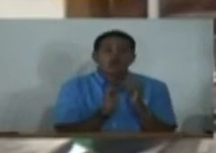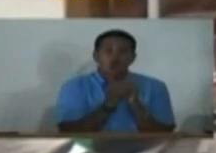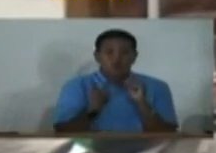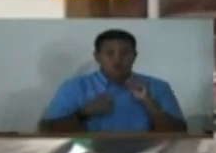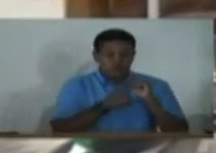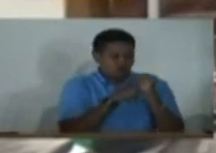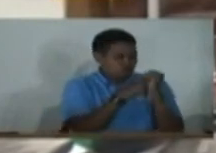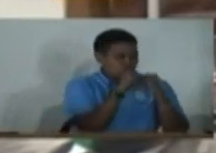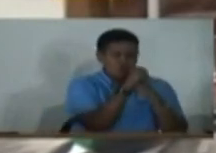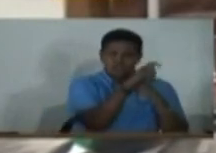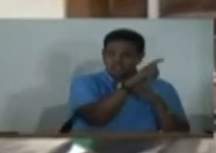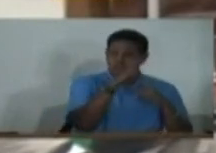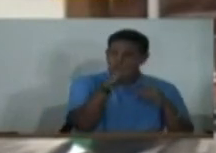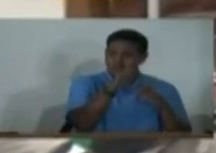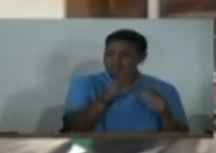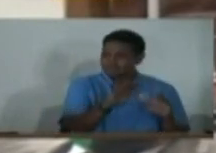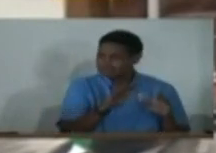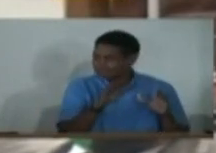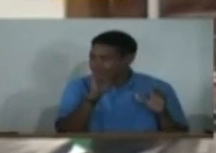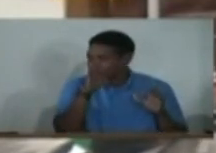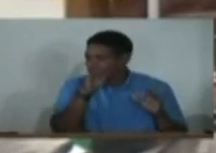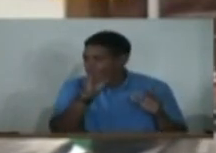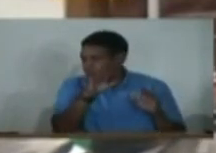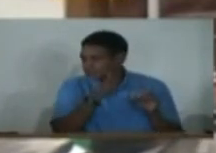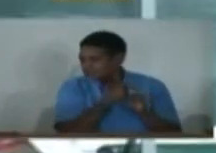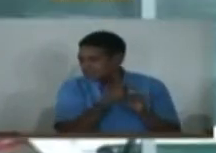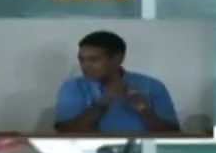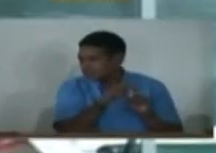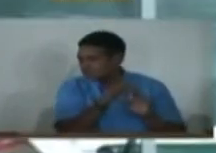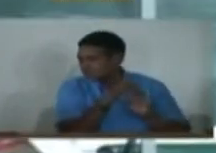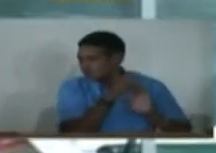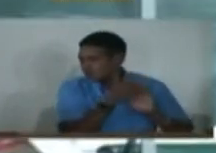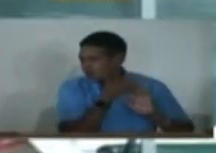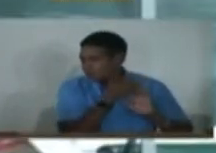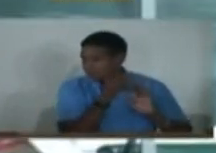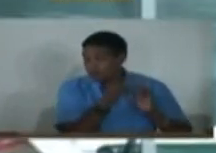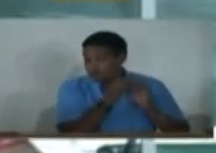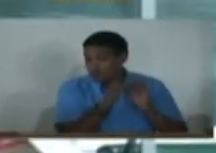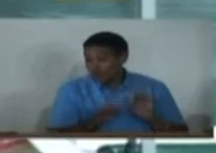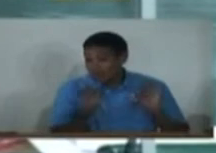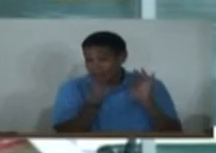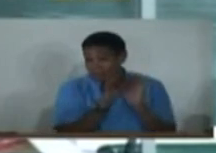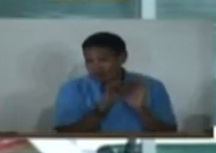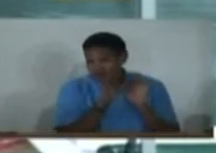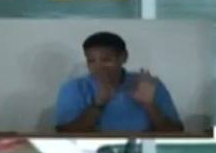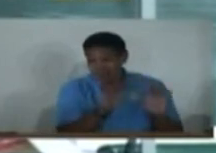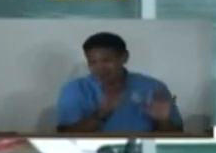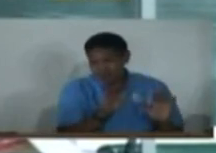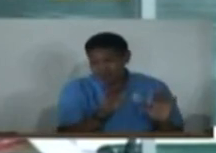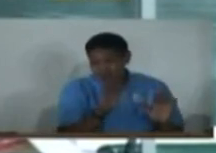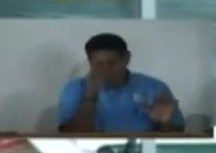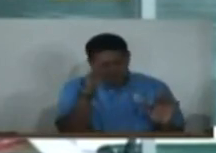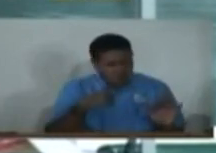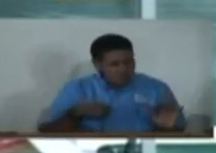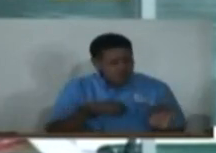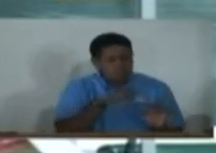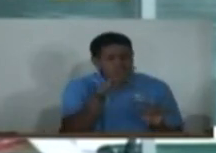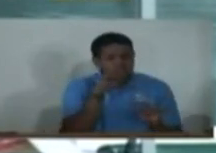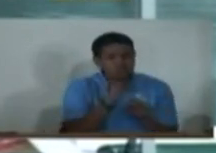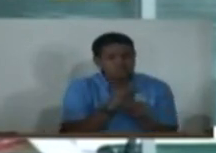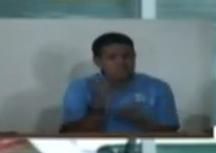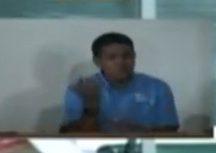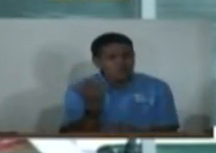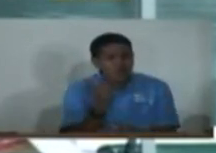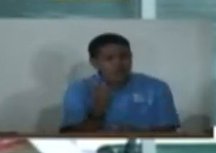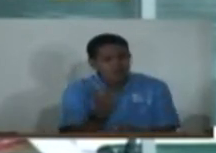structure JIPO itself and those operations. But more importantly, is for us to really